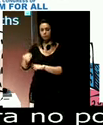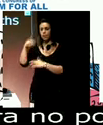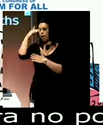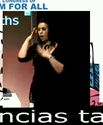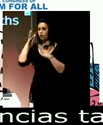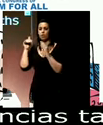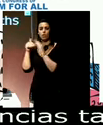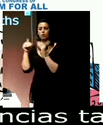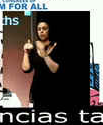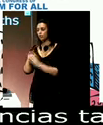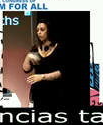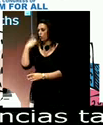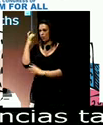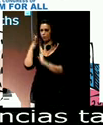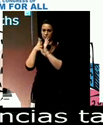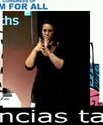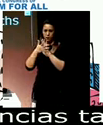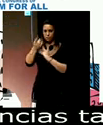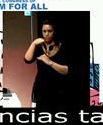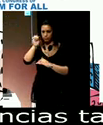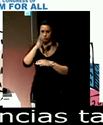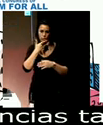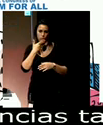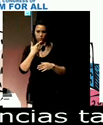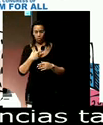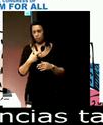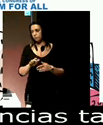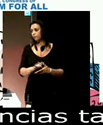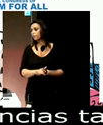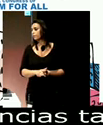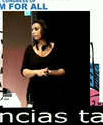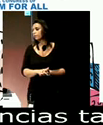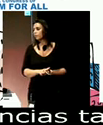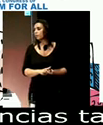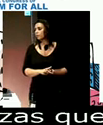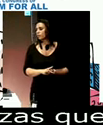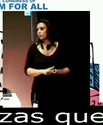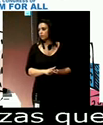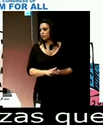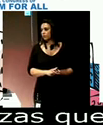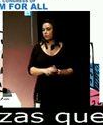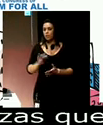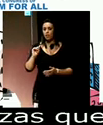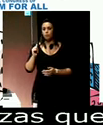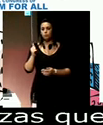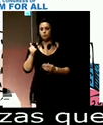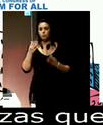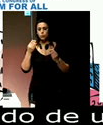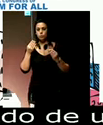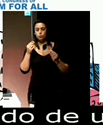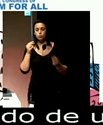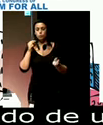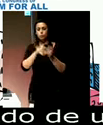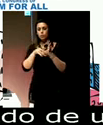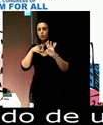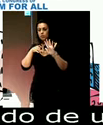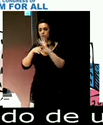sector with a customer vocation. All of you know about this. There are